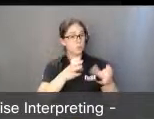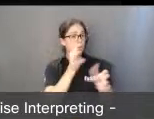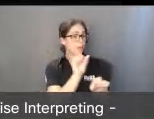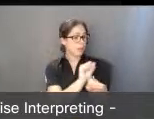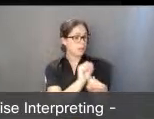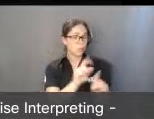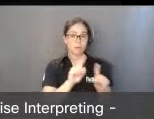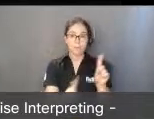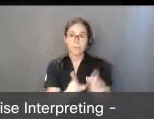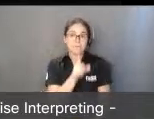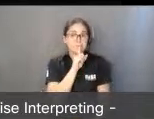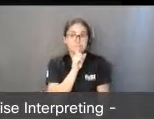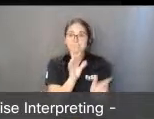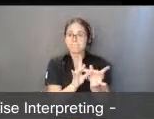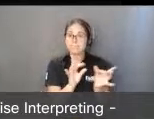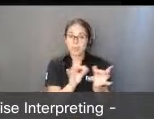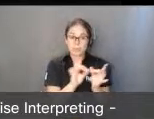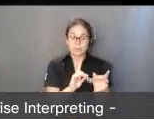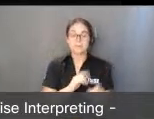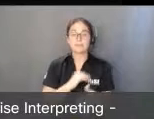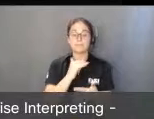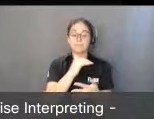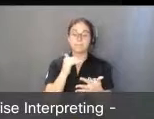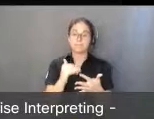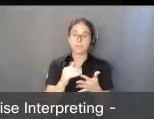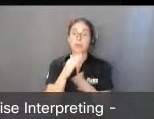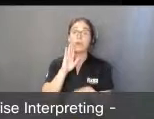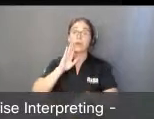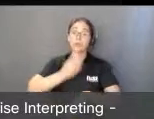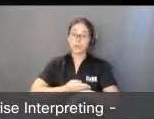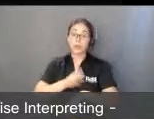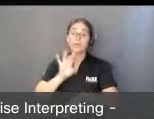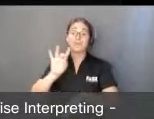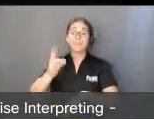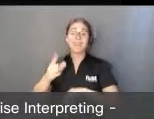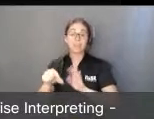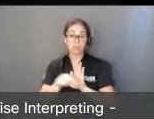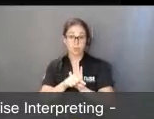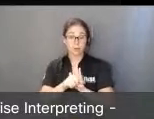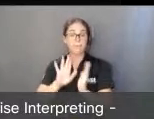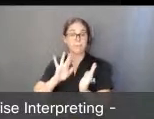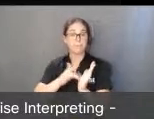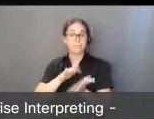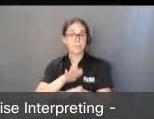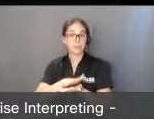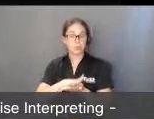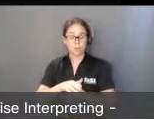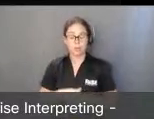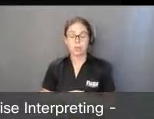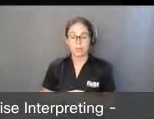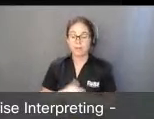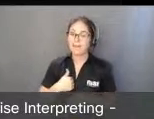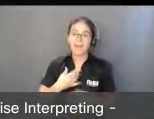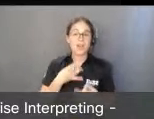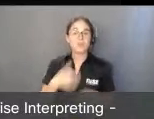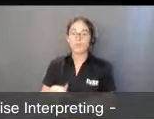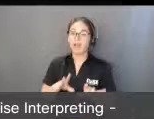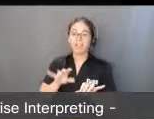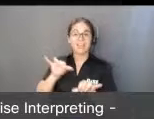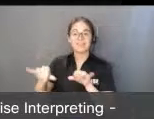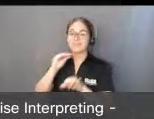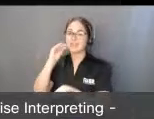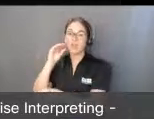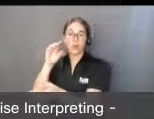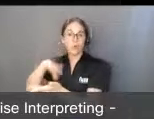saying anything. Daughter, Colton, student at middle school, eighth grade. I do not enjoy distance learning and would prefer to return to